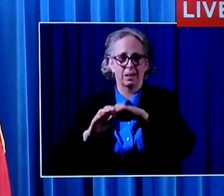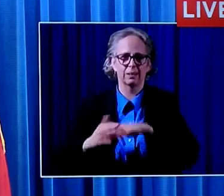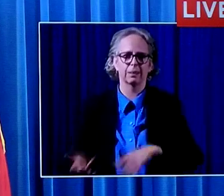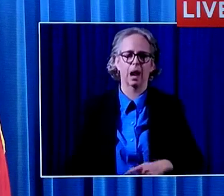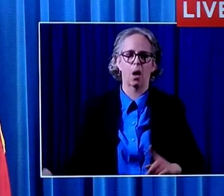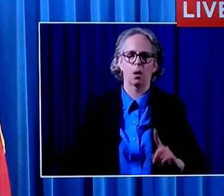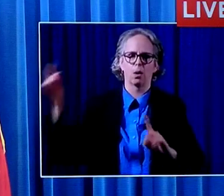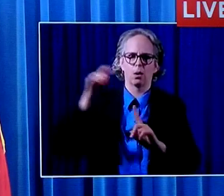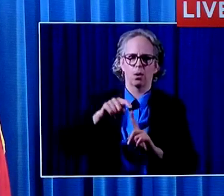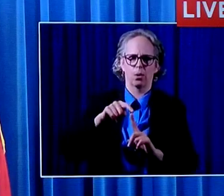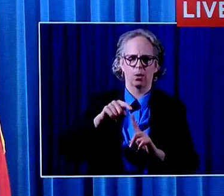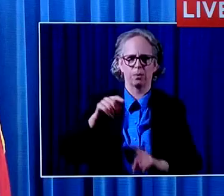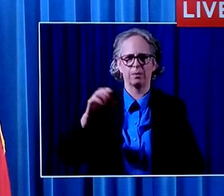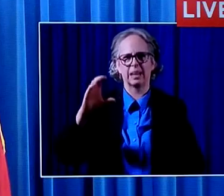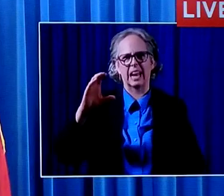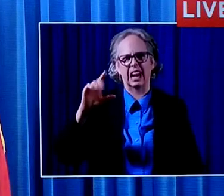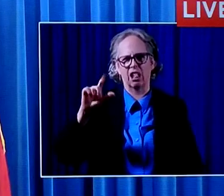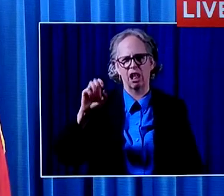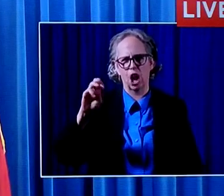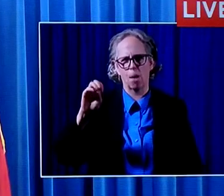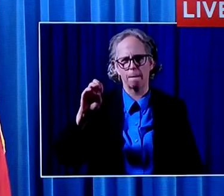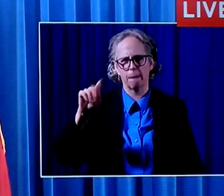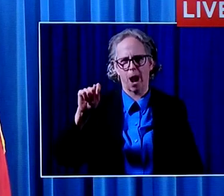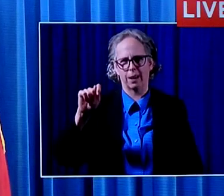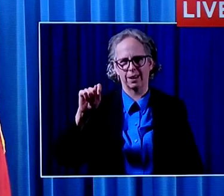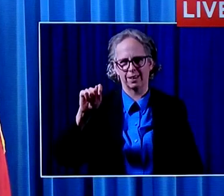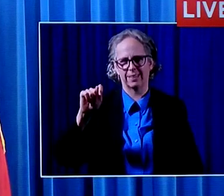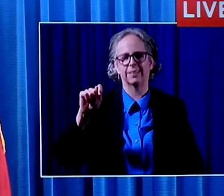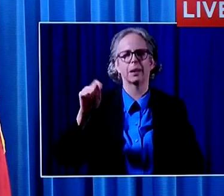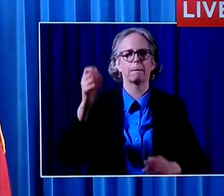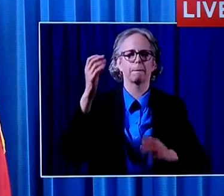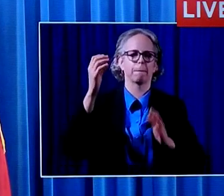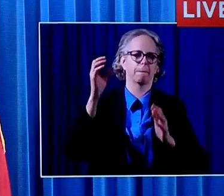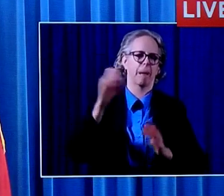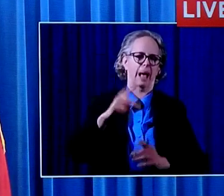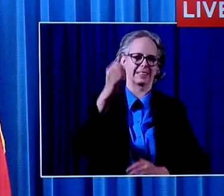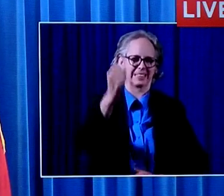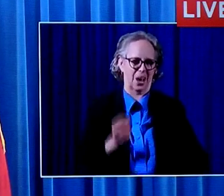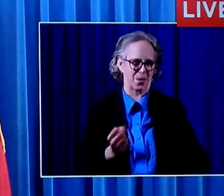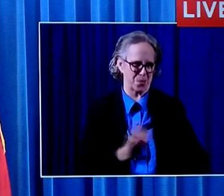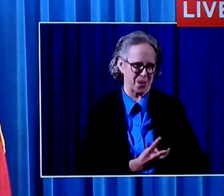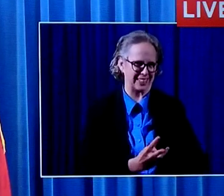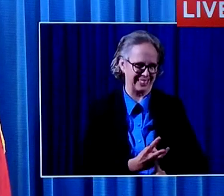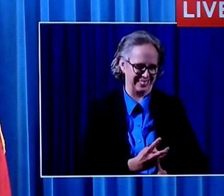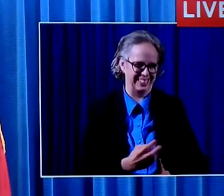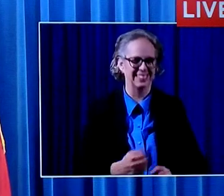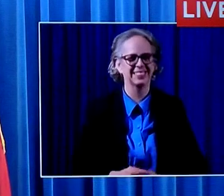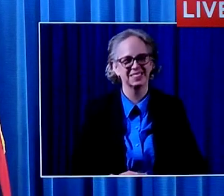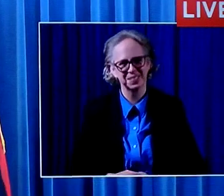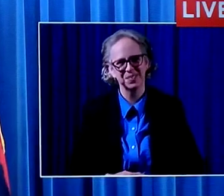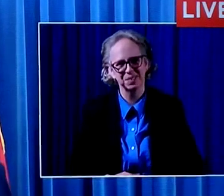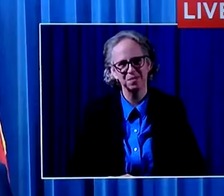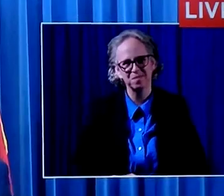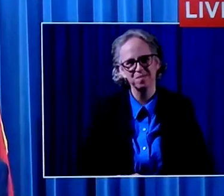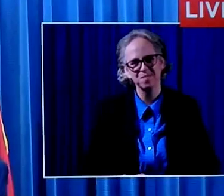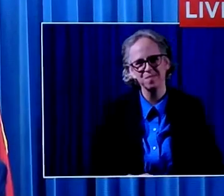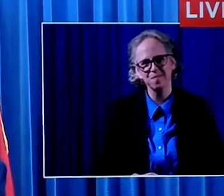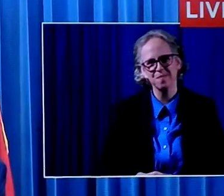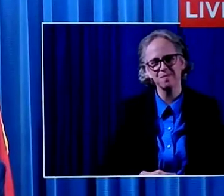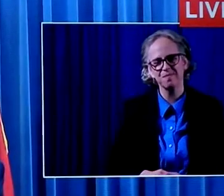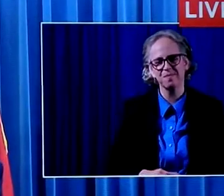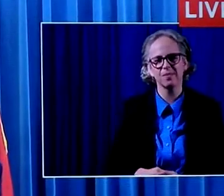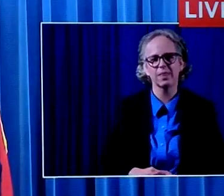and again in our same region of the state.